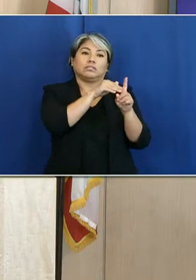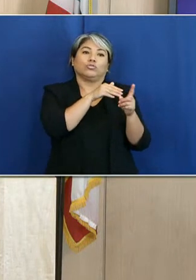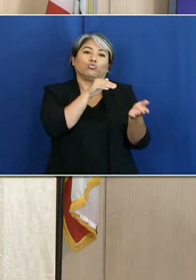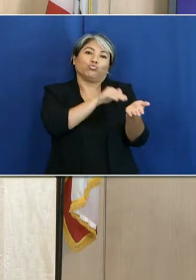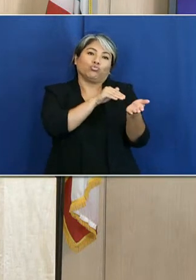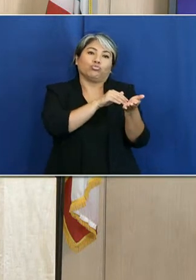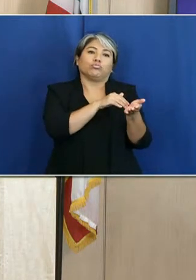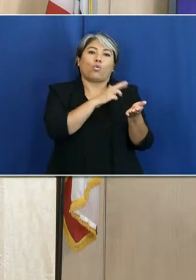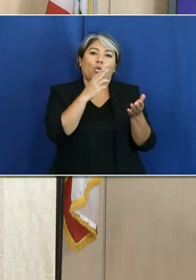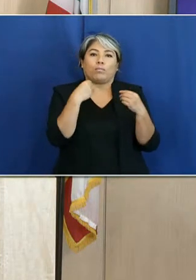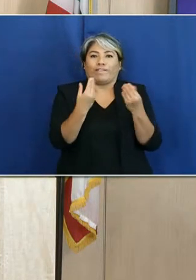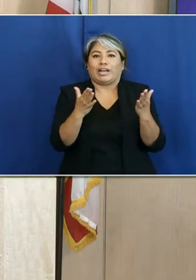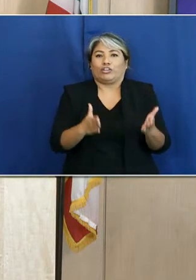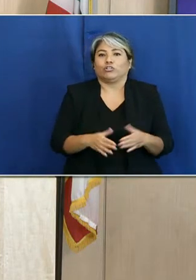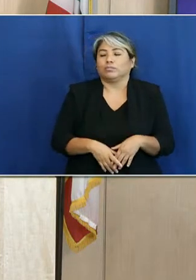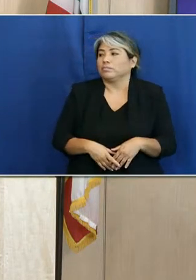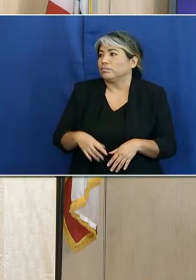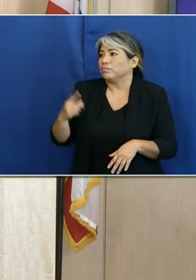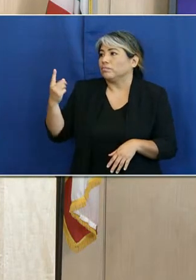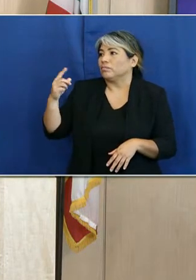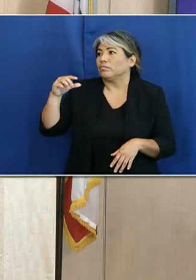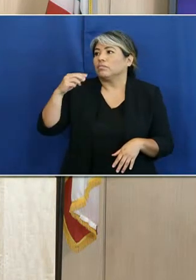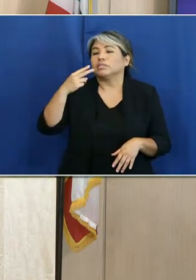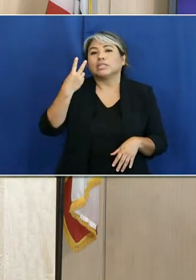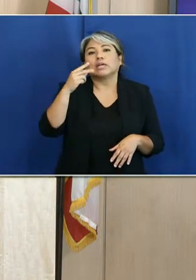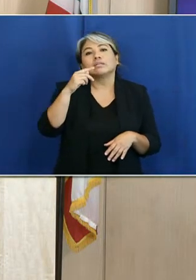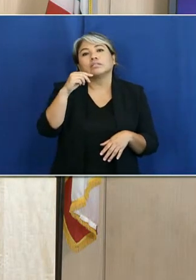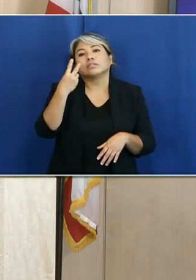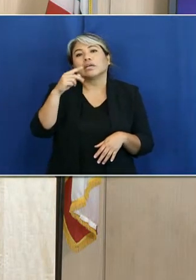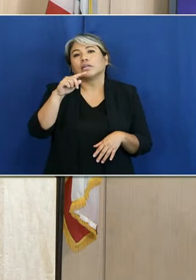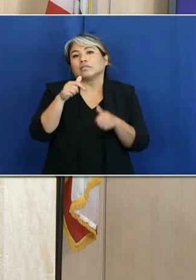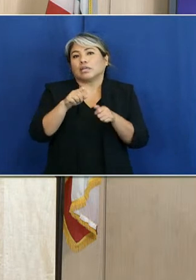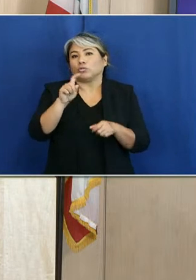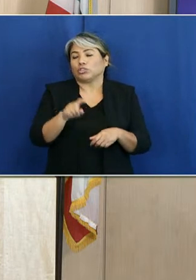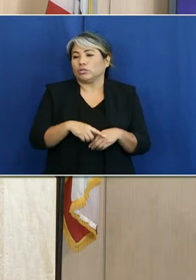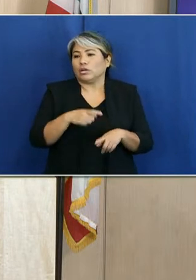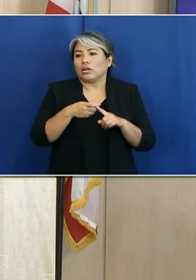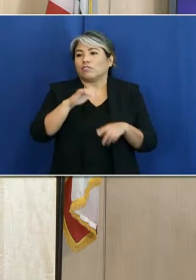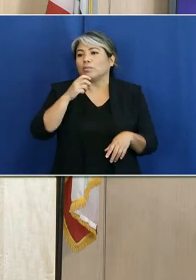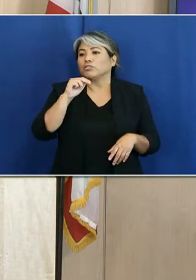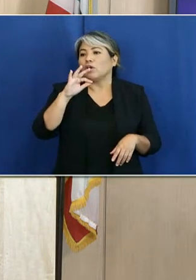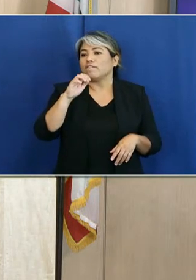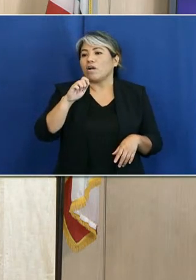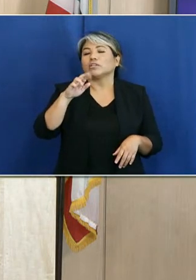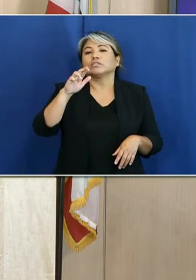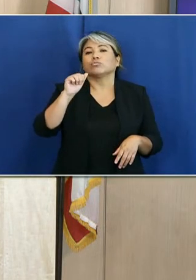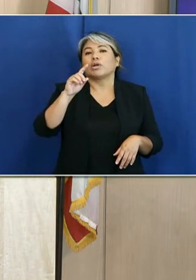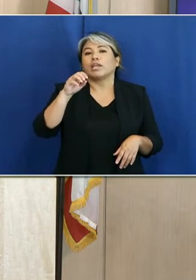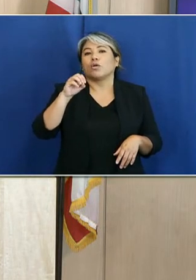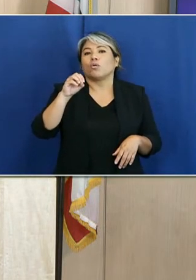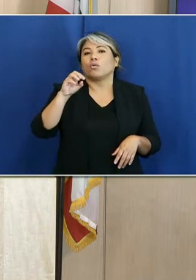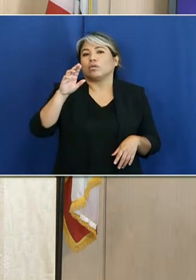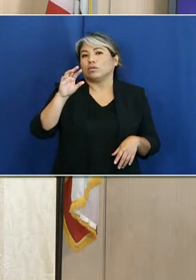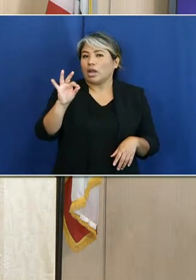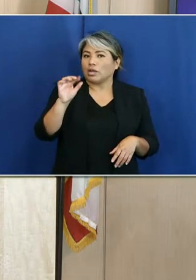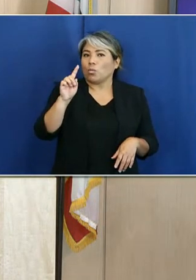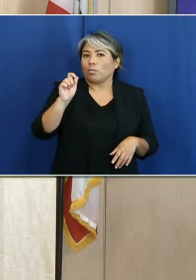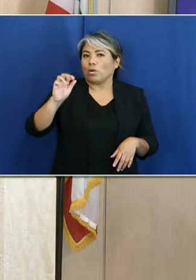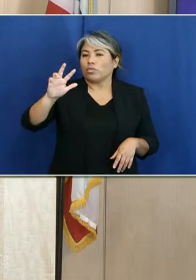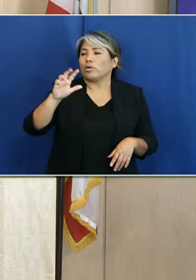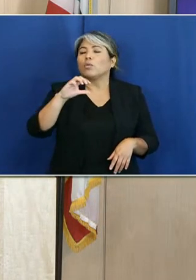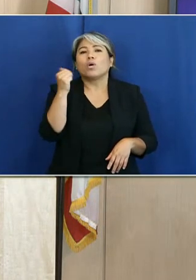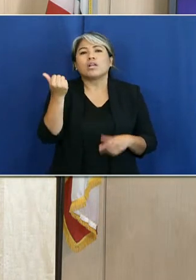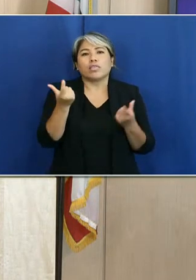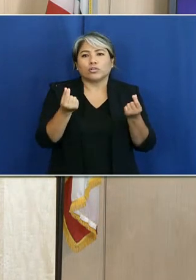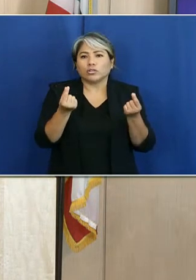provider. And I have a second text question. This is from John Fox Rez, Radio 91.3. What other